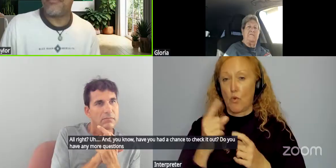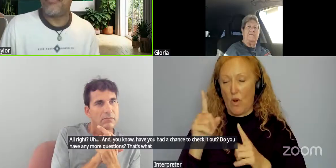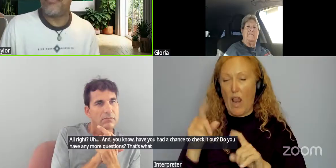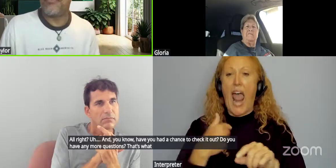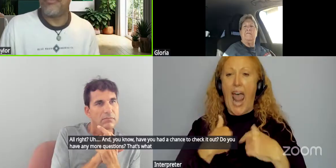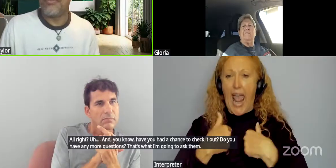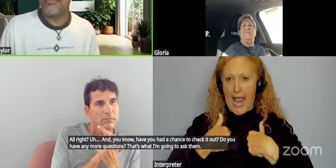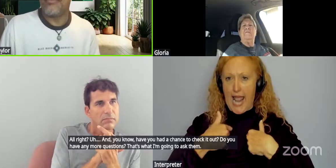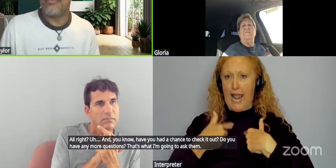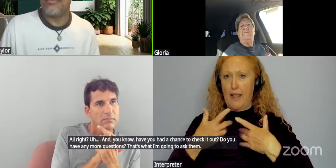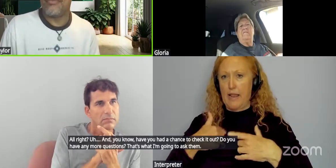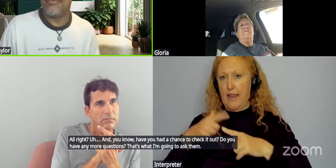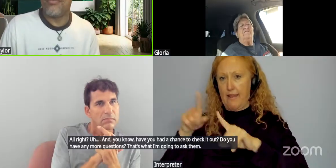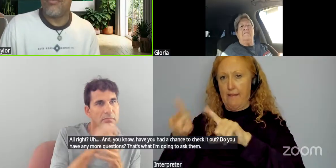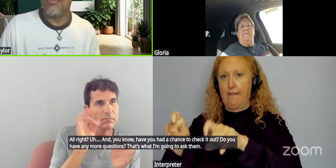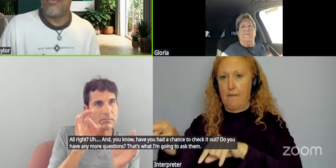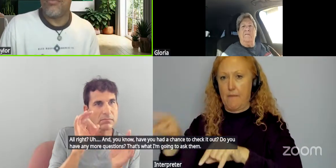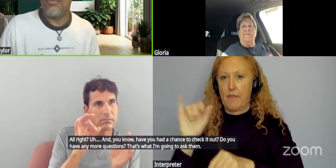ask him.